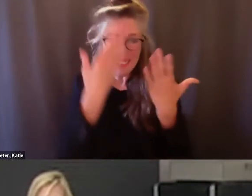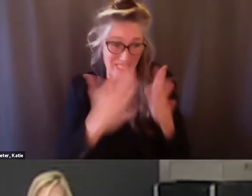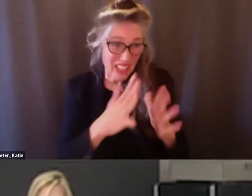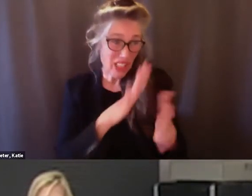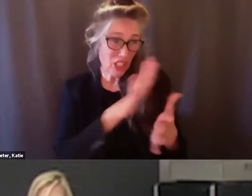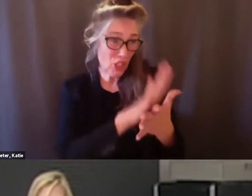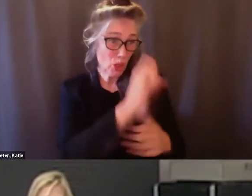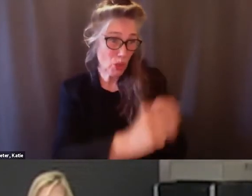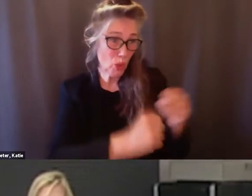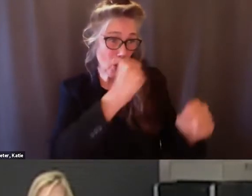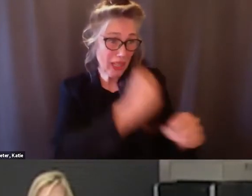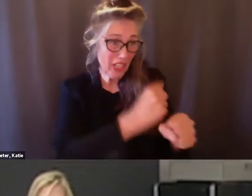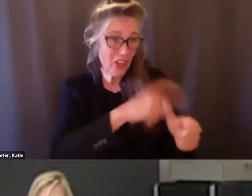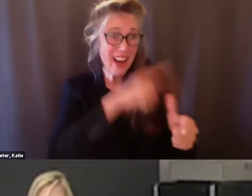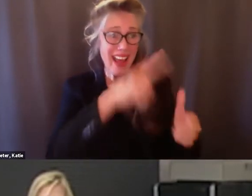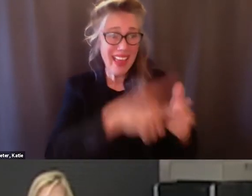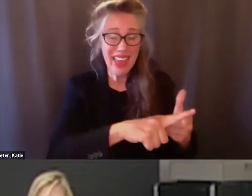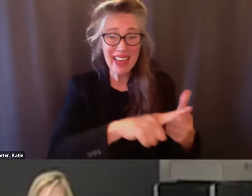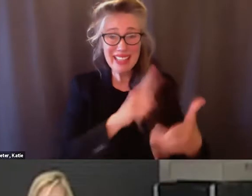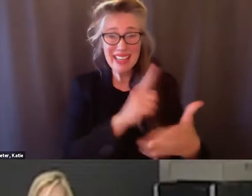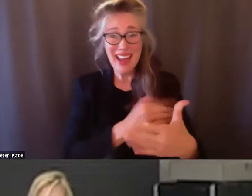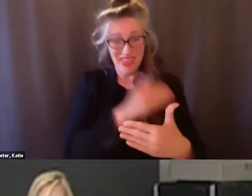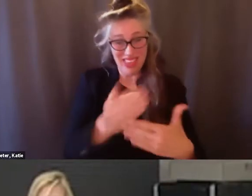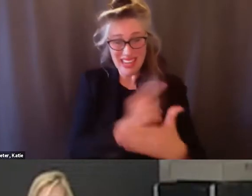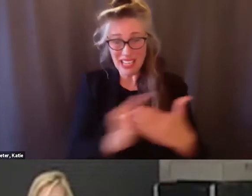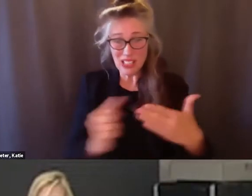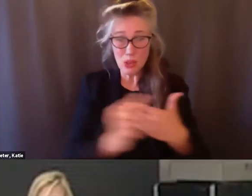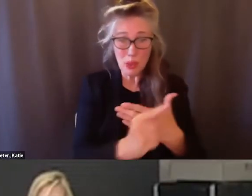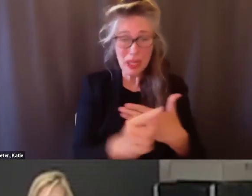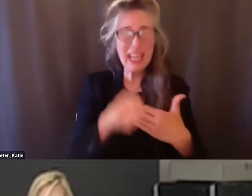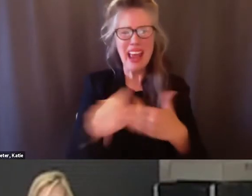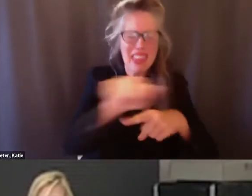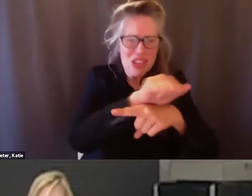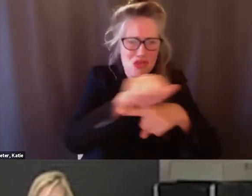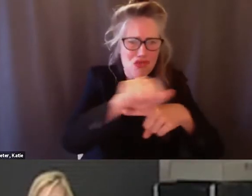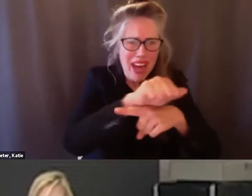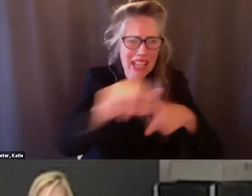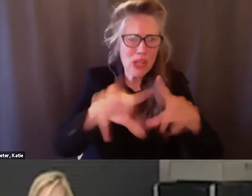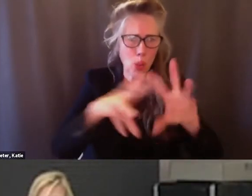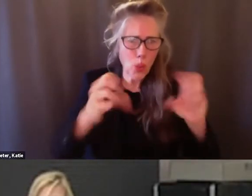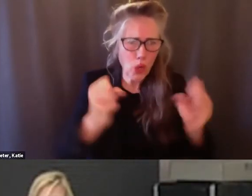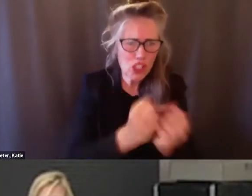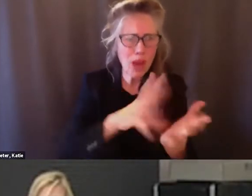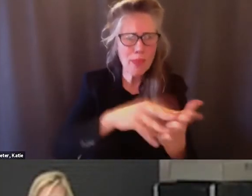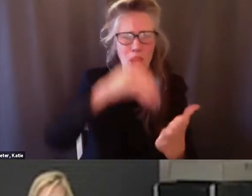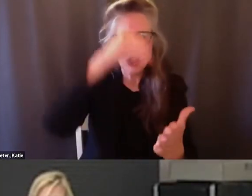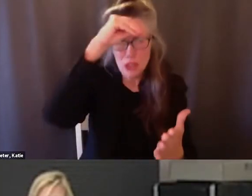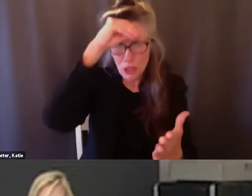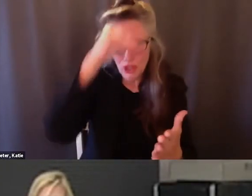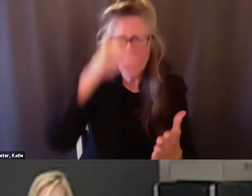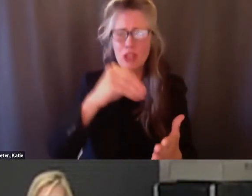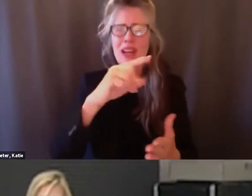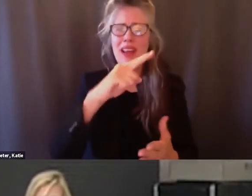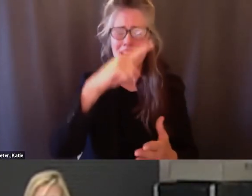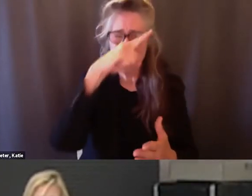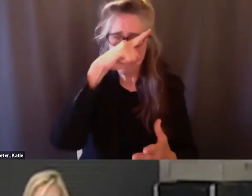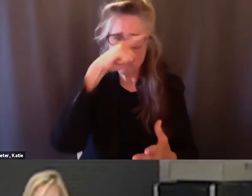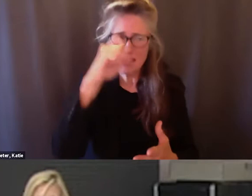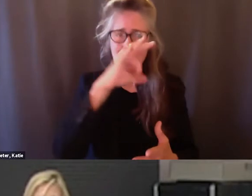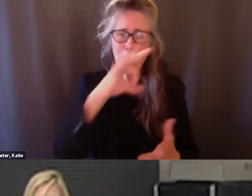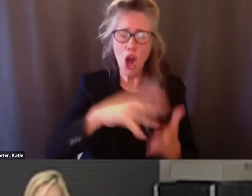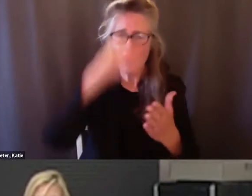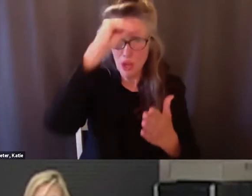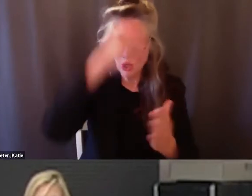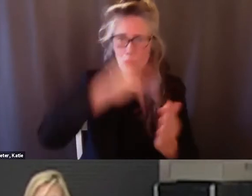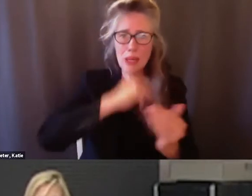own summer of learning, and then several of them go and teach that Monday. I had the opportunity to speak to one of the